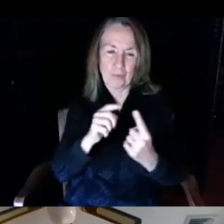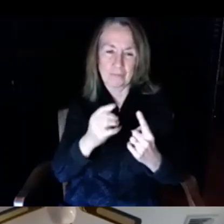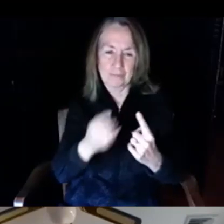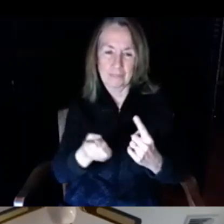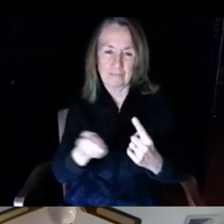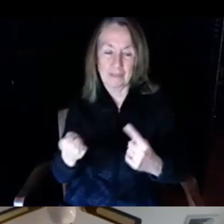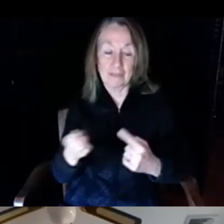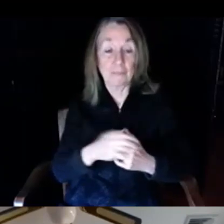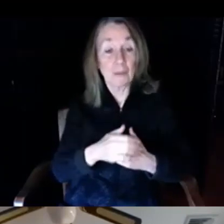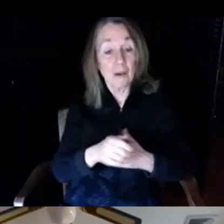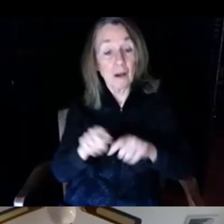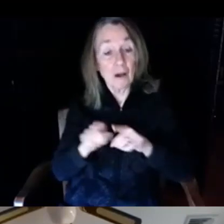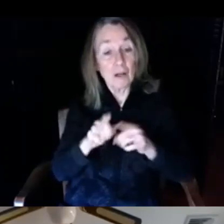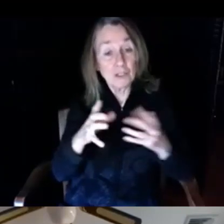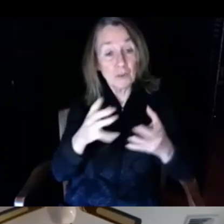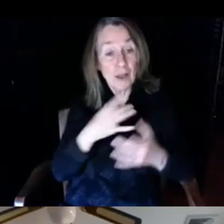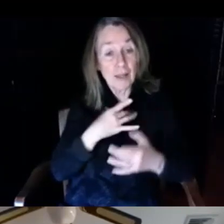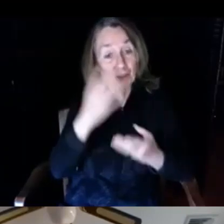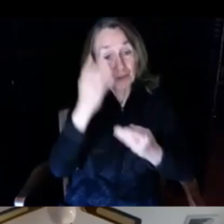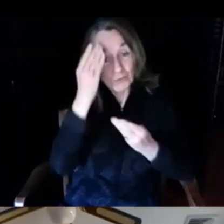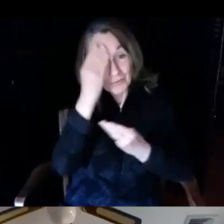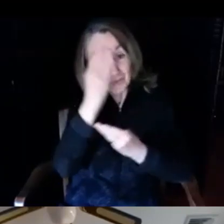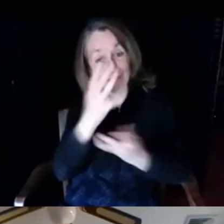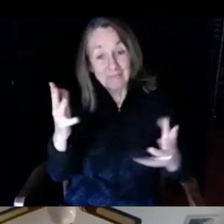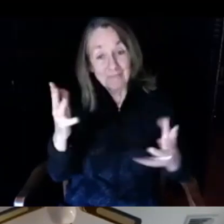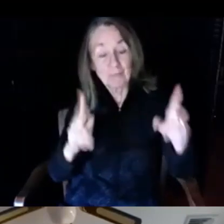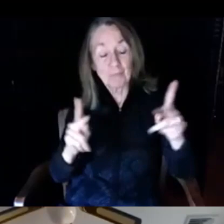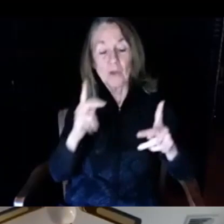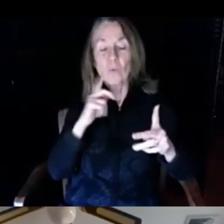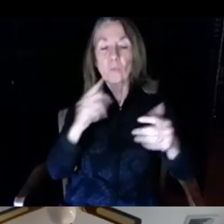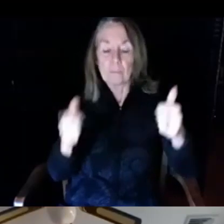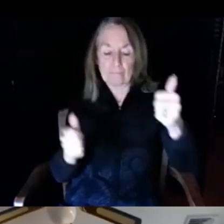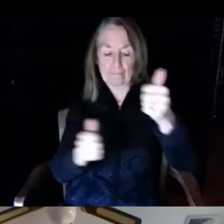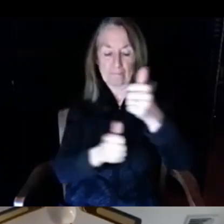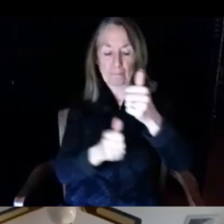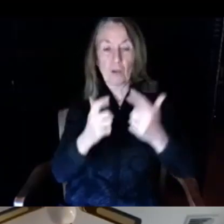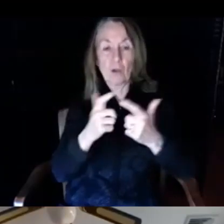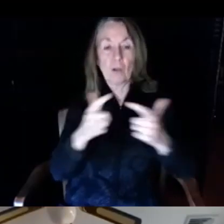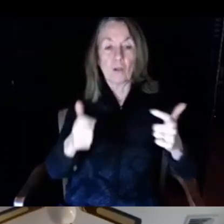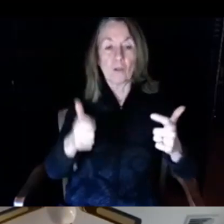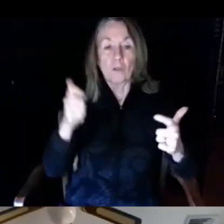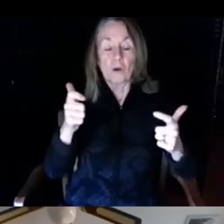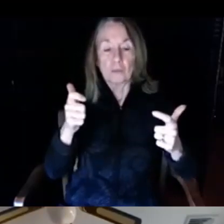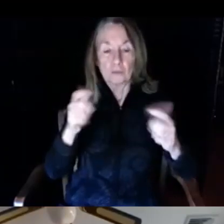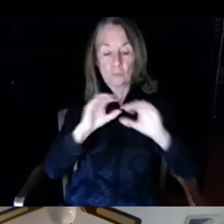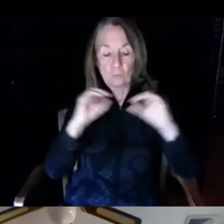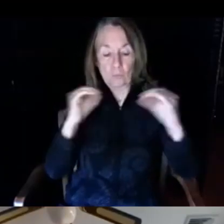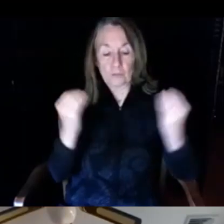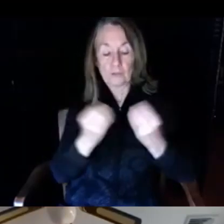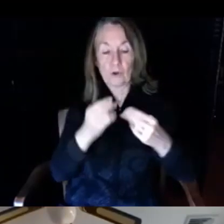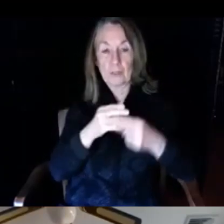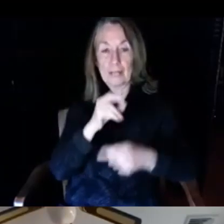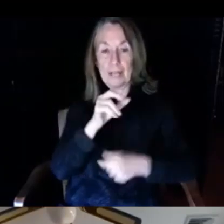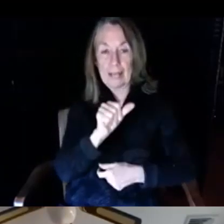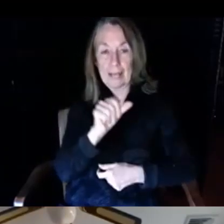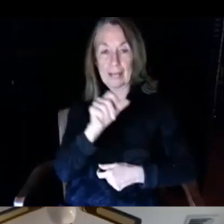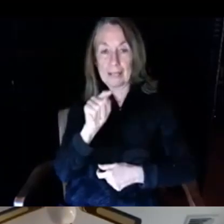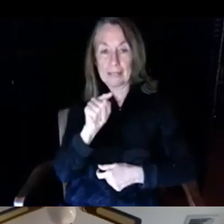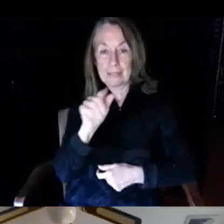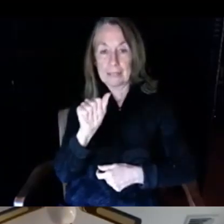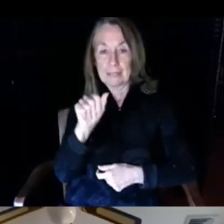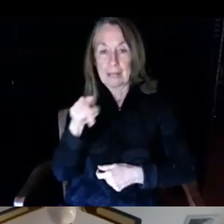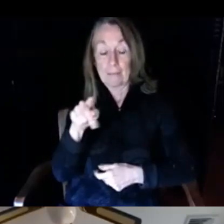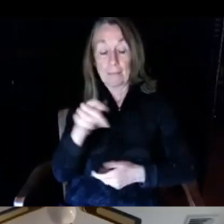I also like to tell people we're part of a larger organization called ATEL, which is the Assistive Technology